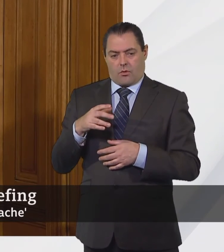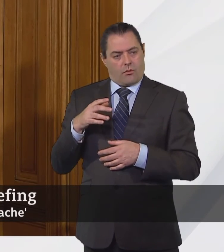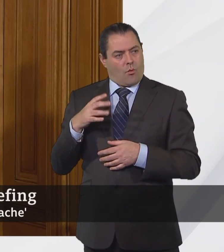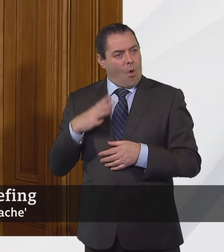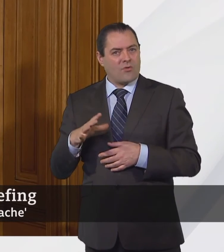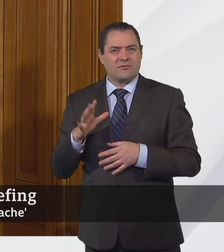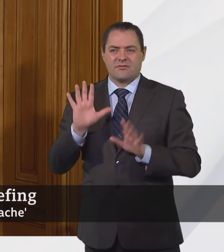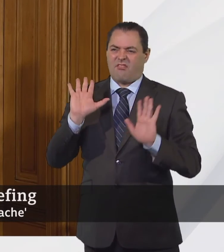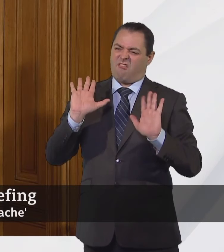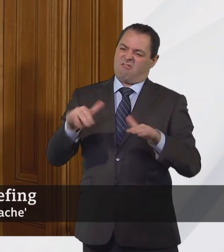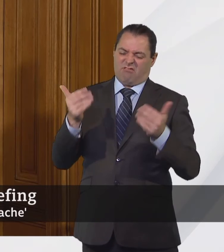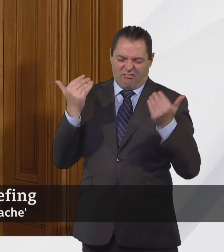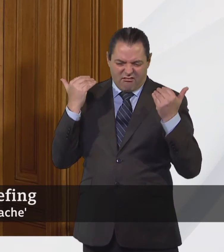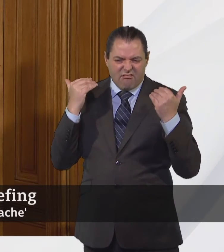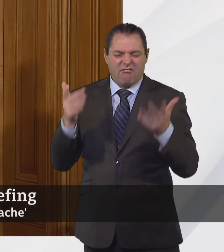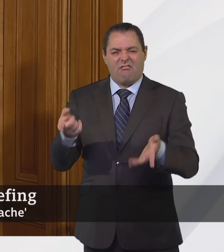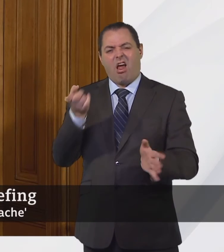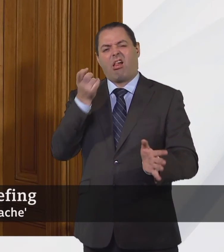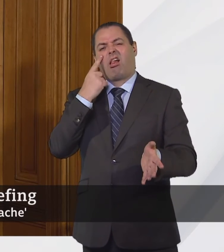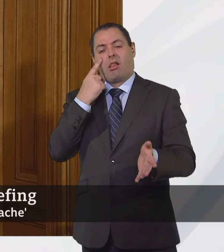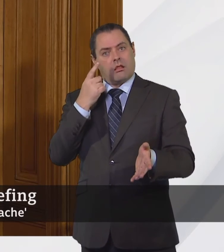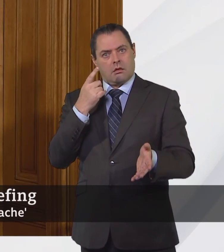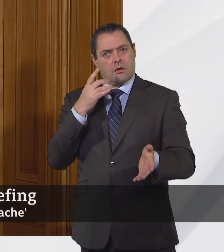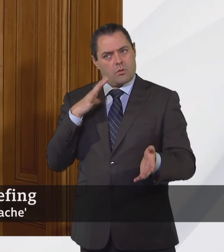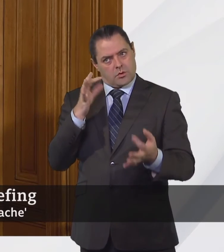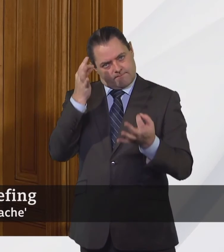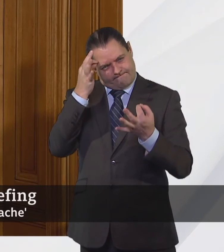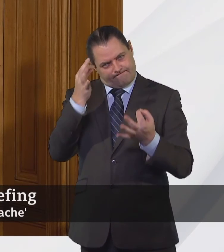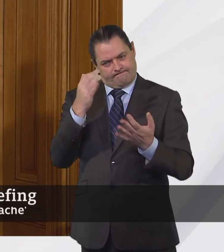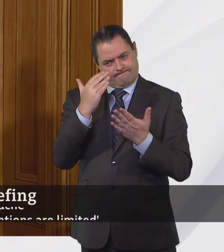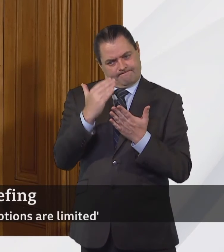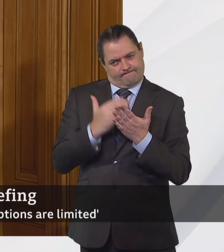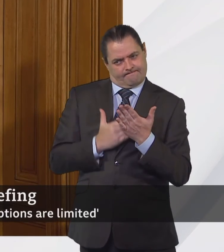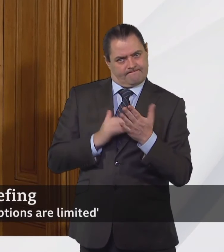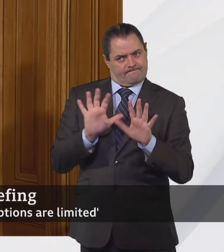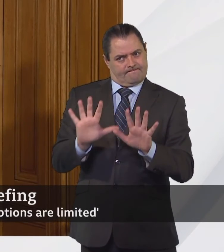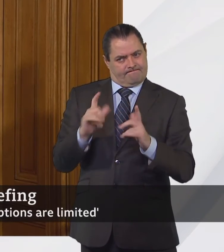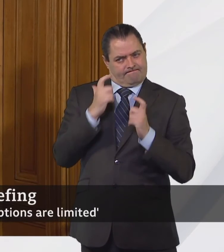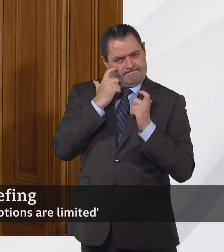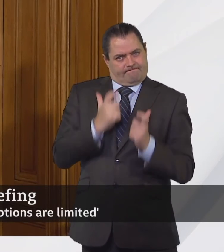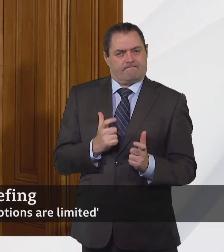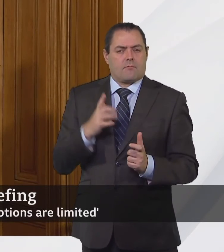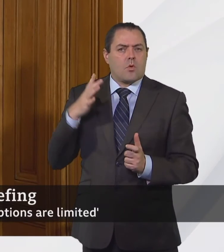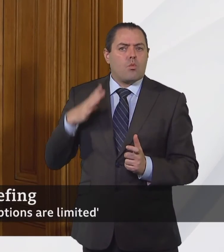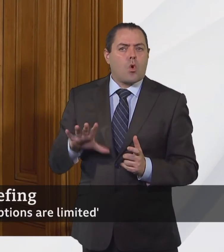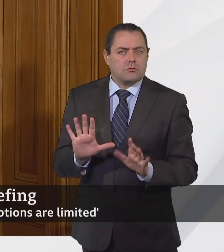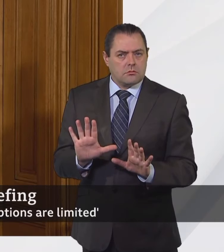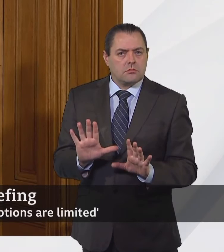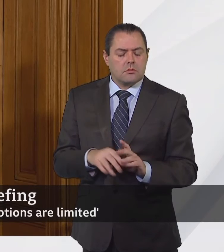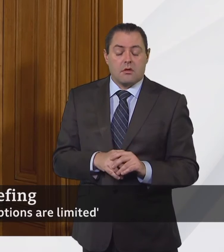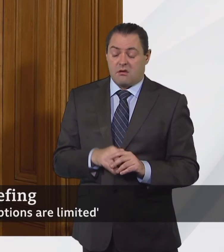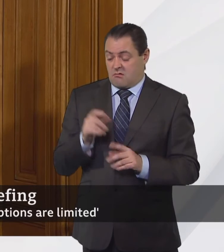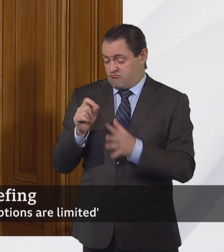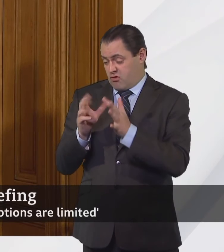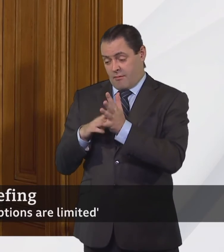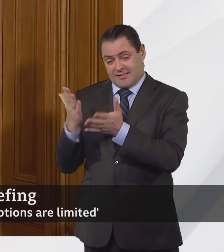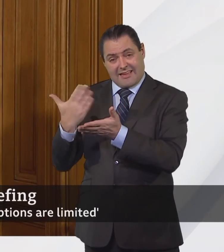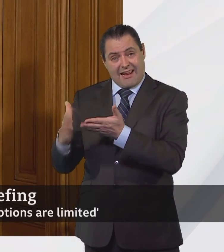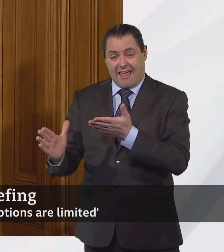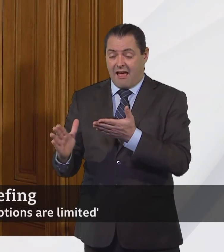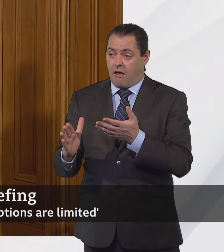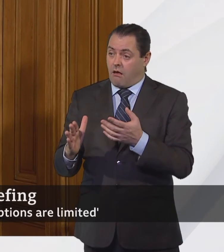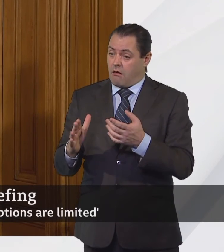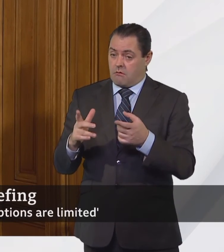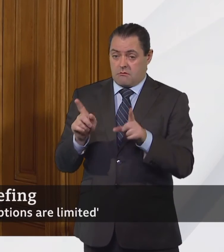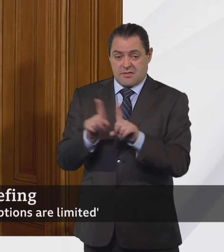reckless decisions, because things are going to be fairly difficult, as we've all made clear, and the Prime Minister has repeatedly made clear, for several months